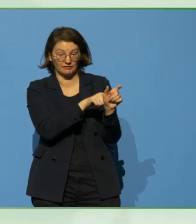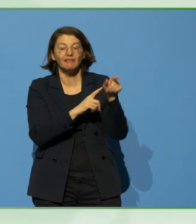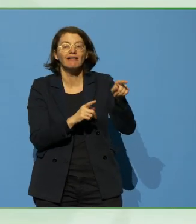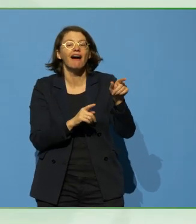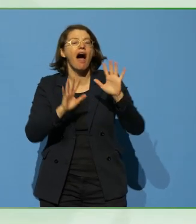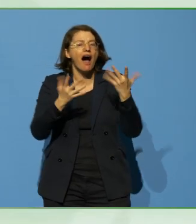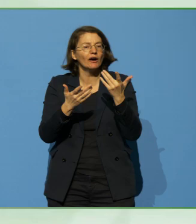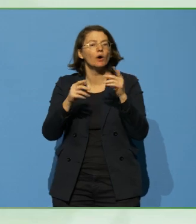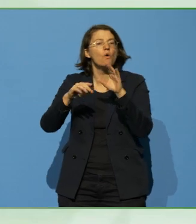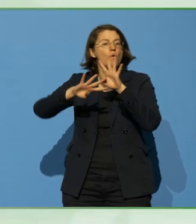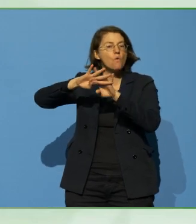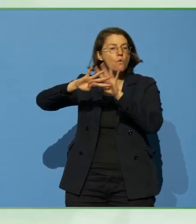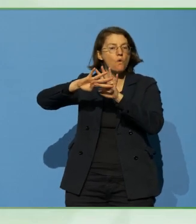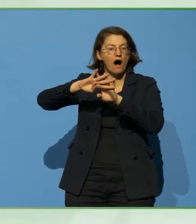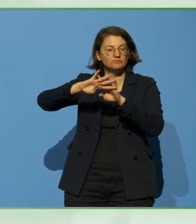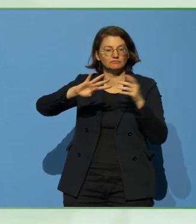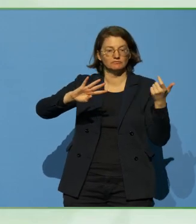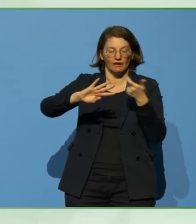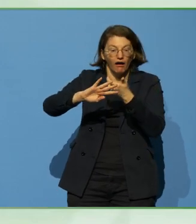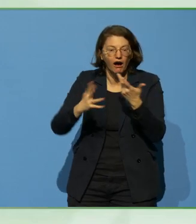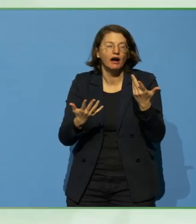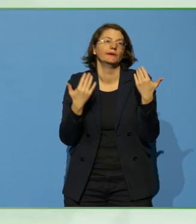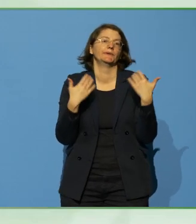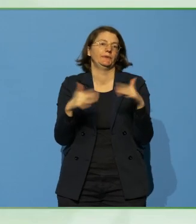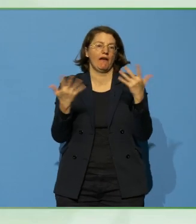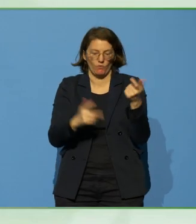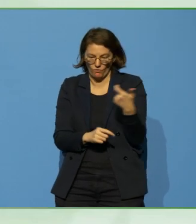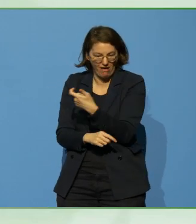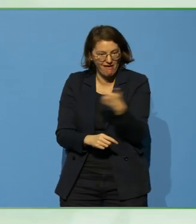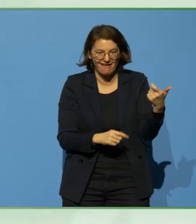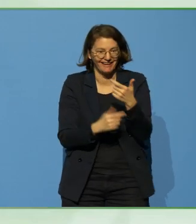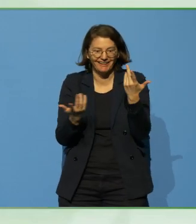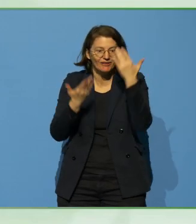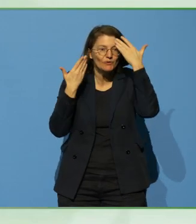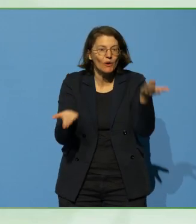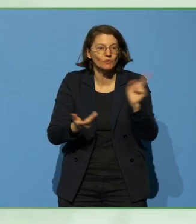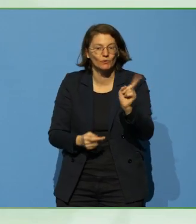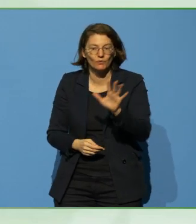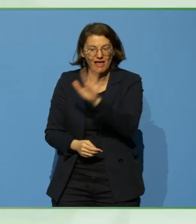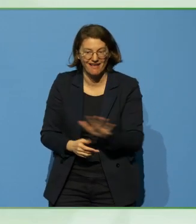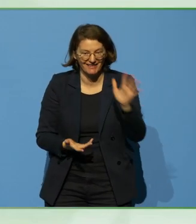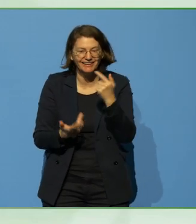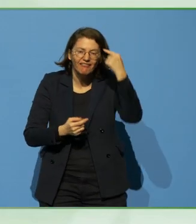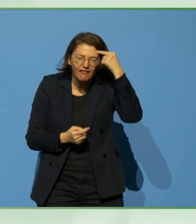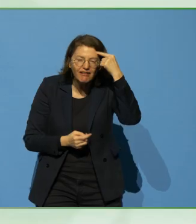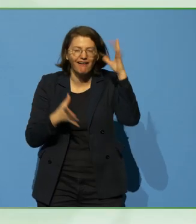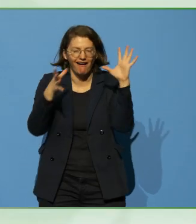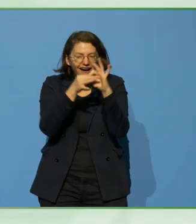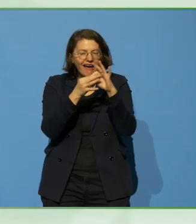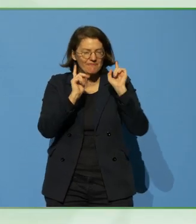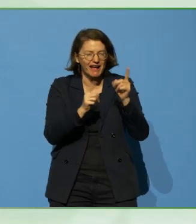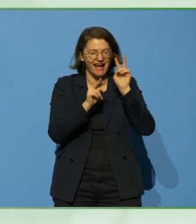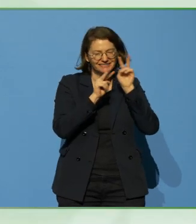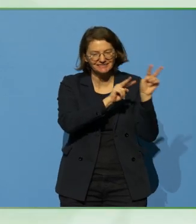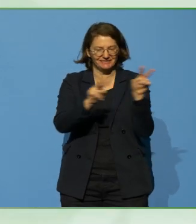is. So it's like, you know, pointing your phone around, and then with good luck you find a QR code. And I would like to give a shout out